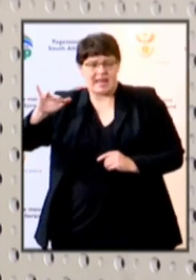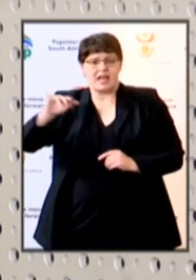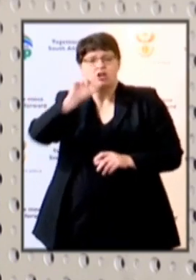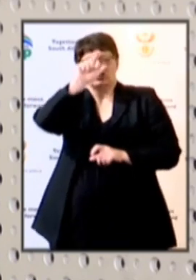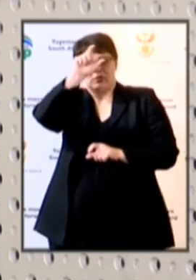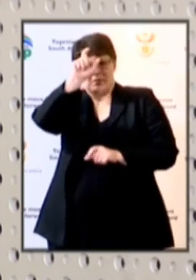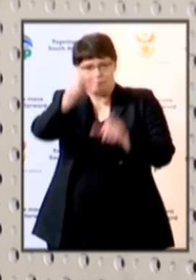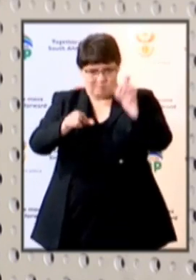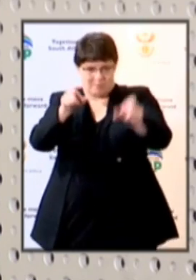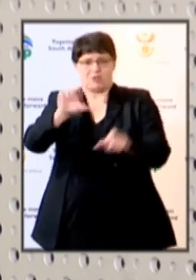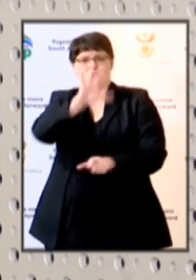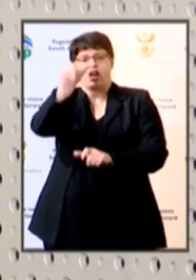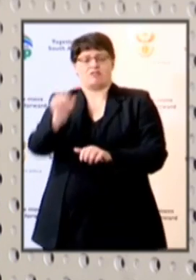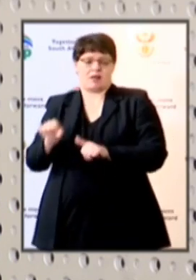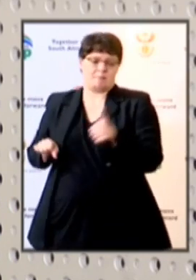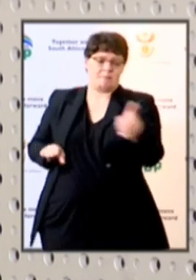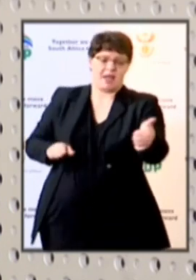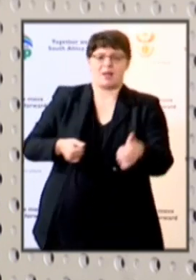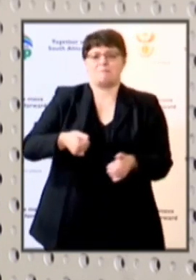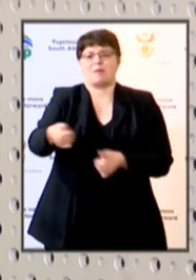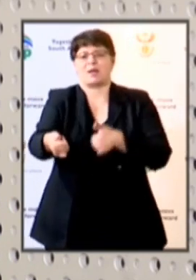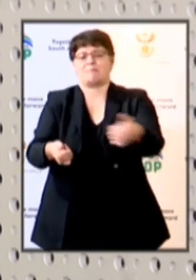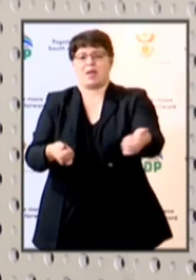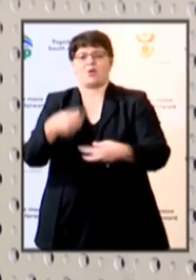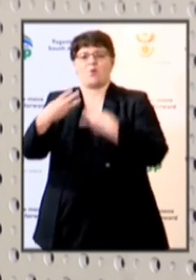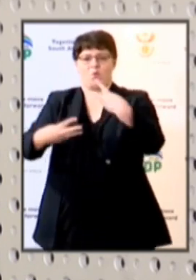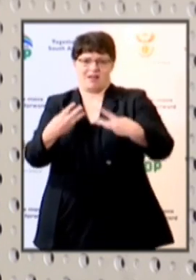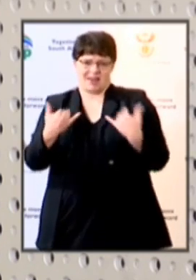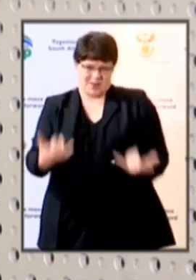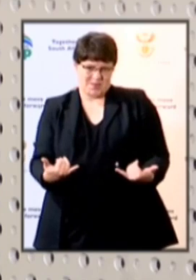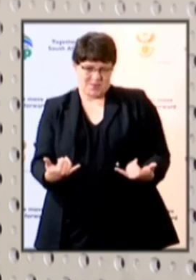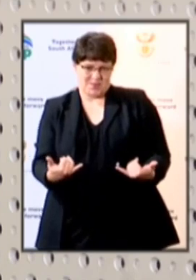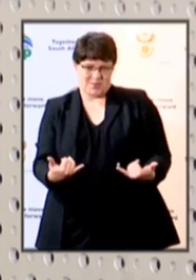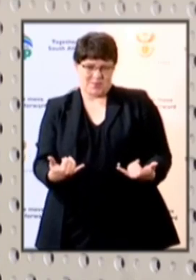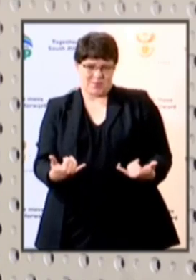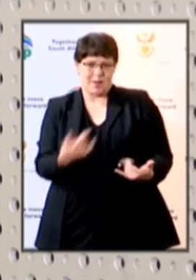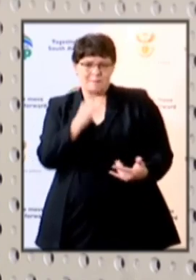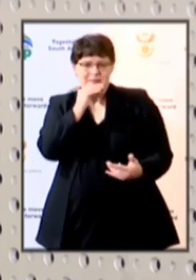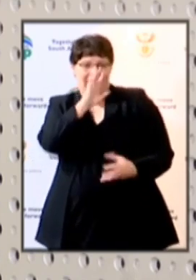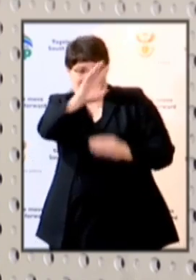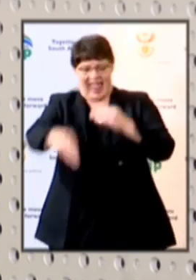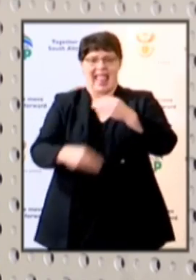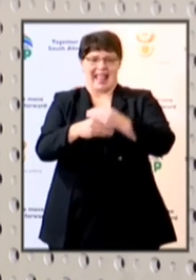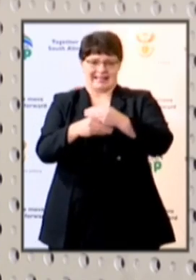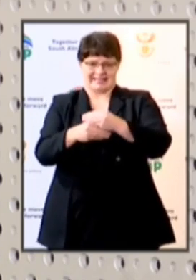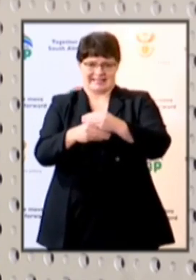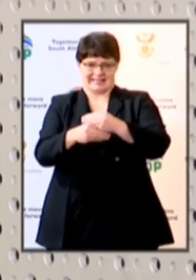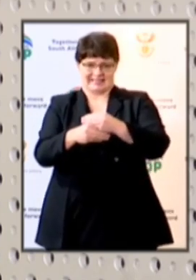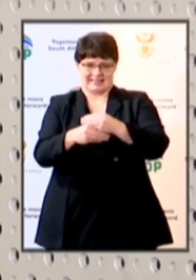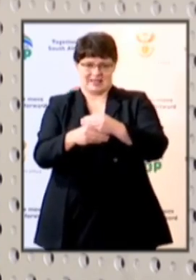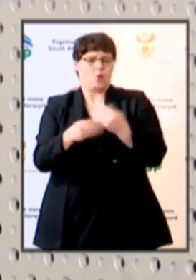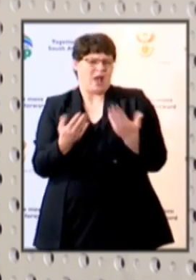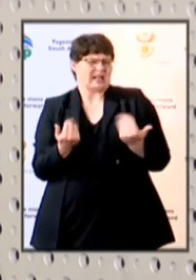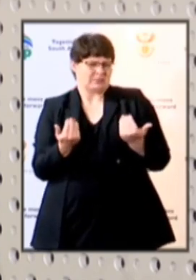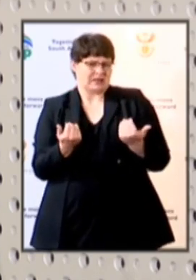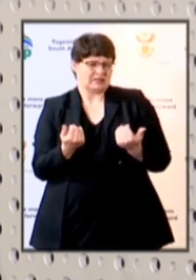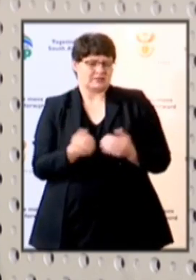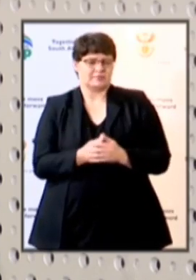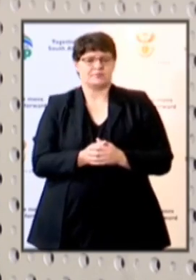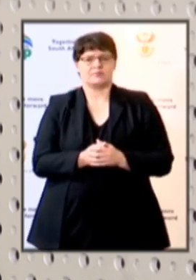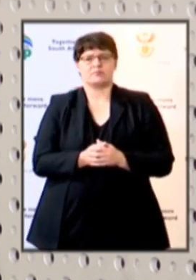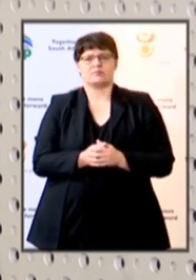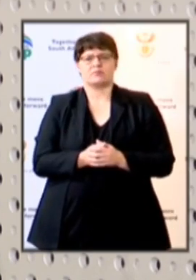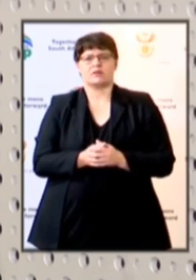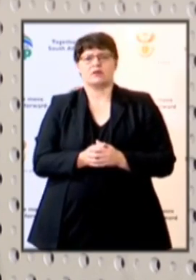their home and go back into the workplace. That's roughly the additional number that we expect. The